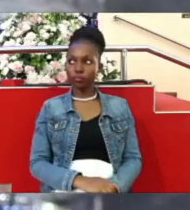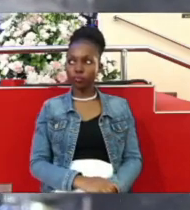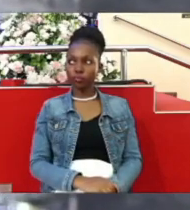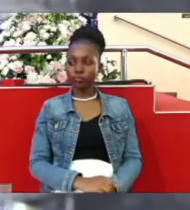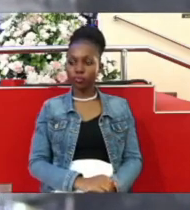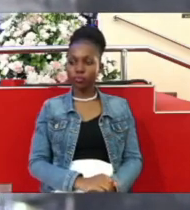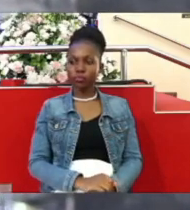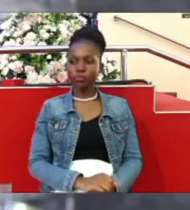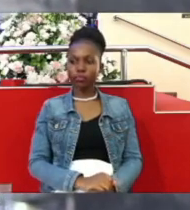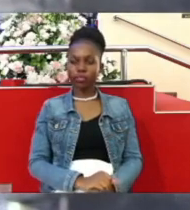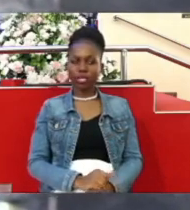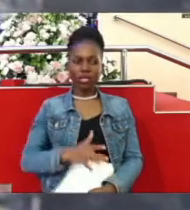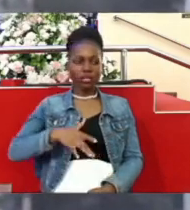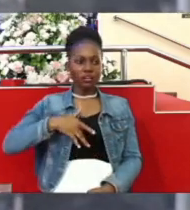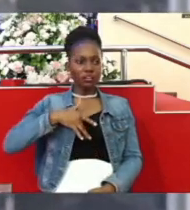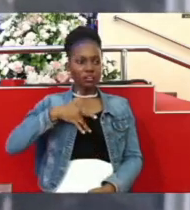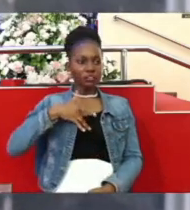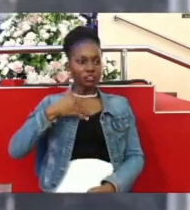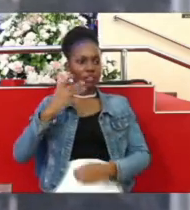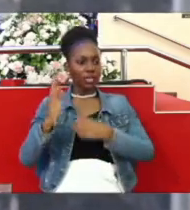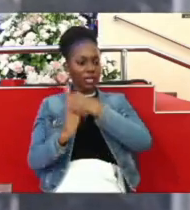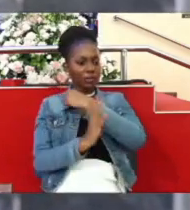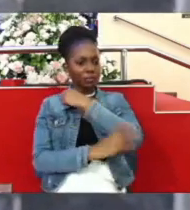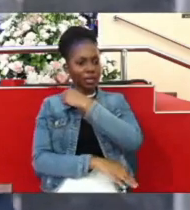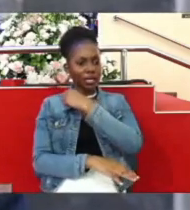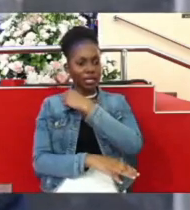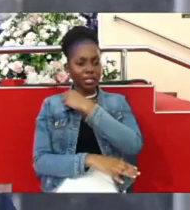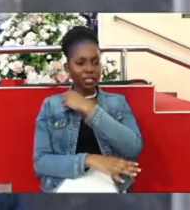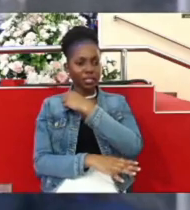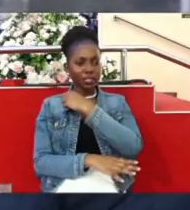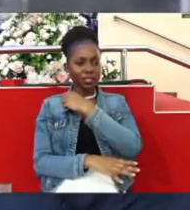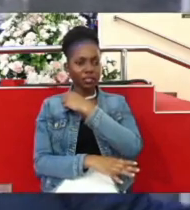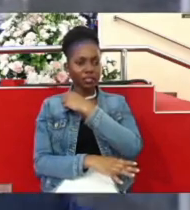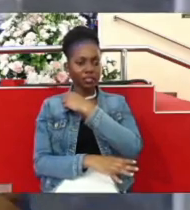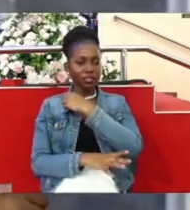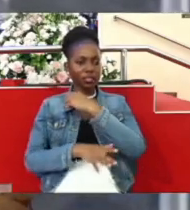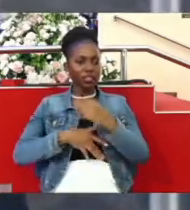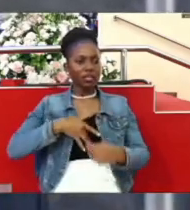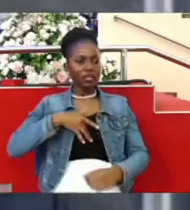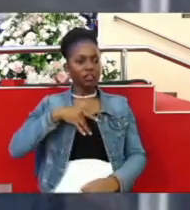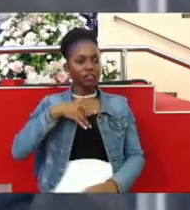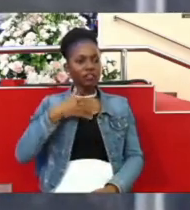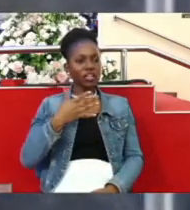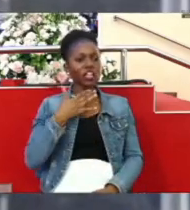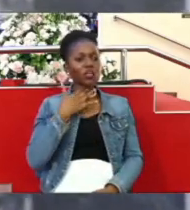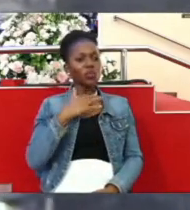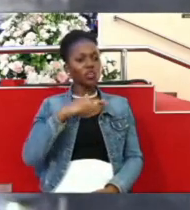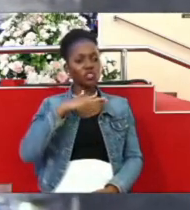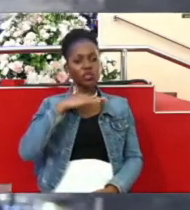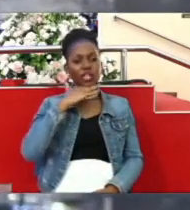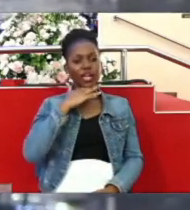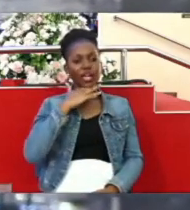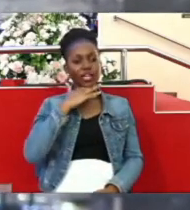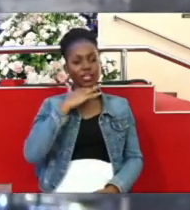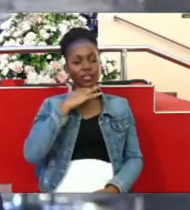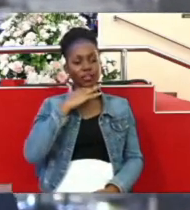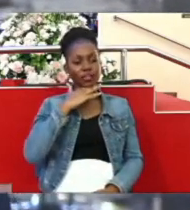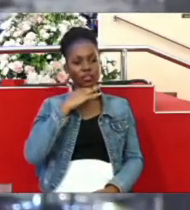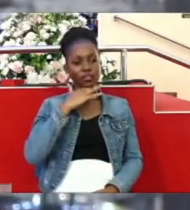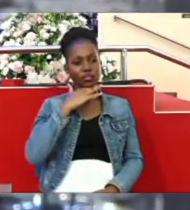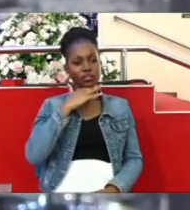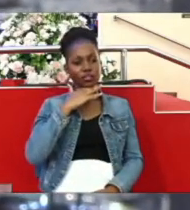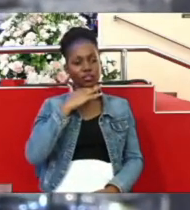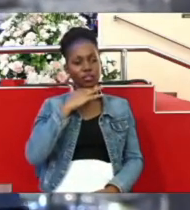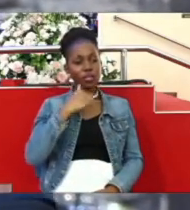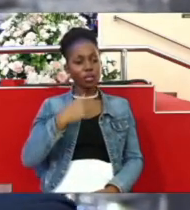Sympathizing yourself. You feel like you cannot make it any longer in life. I want